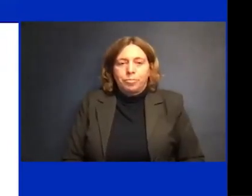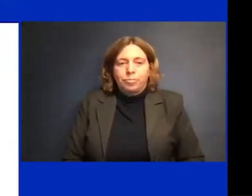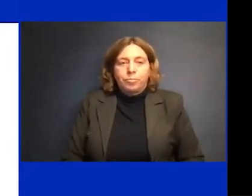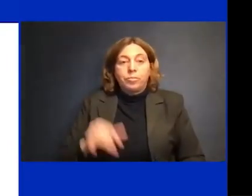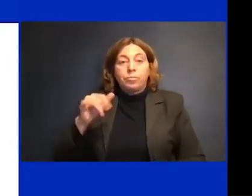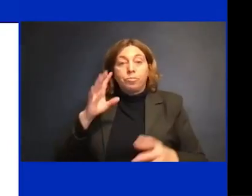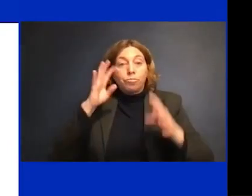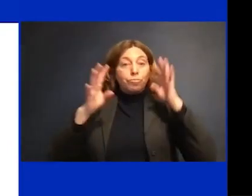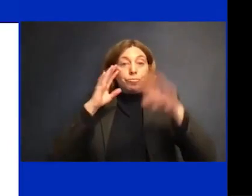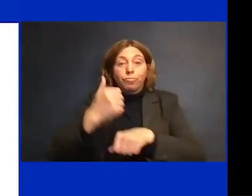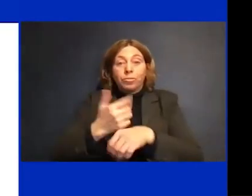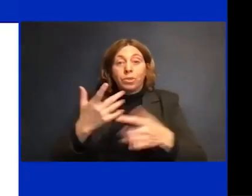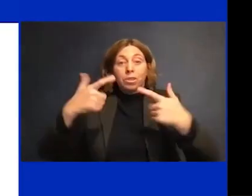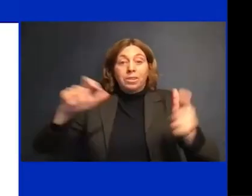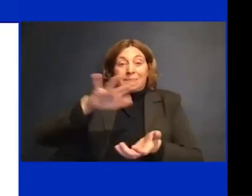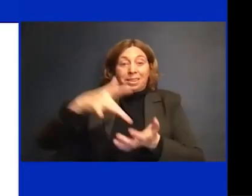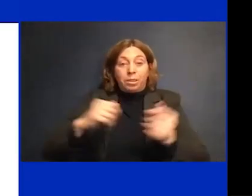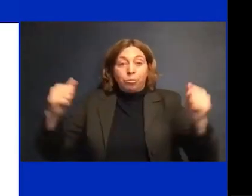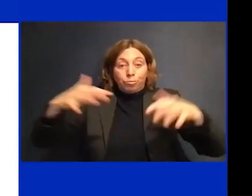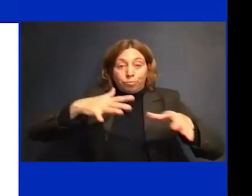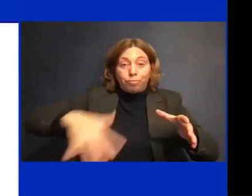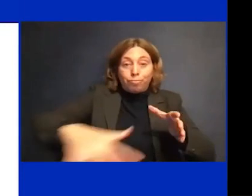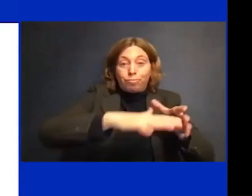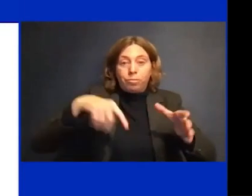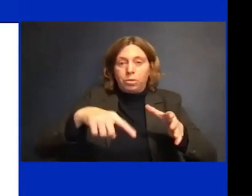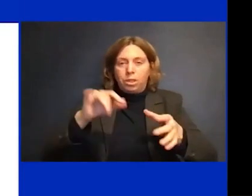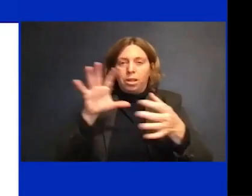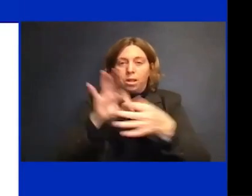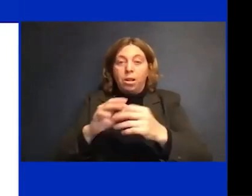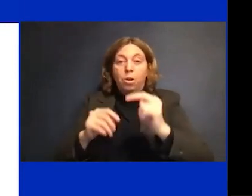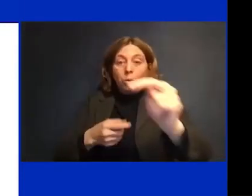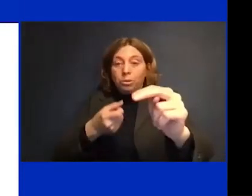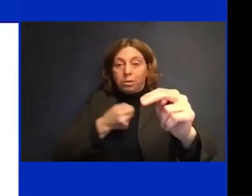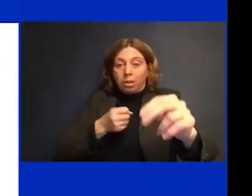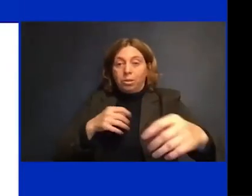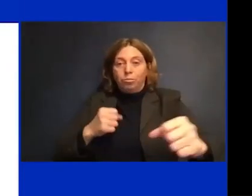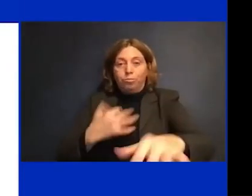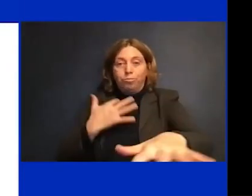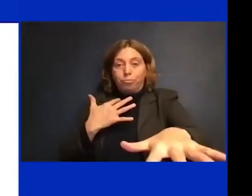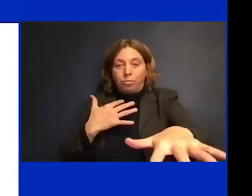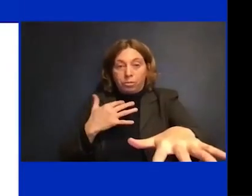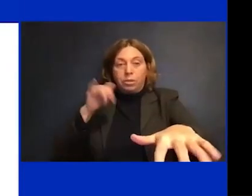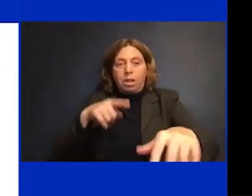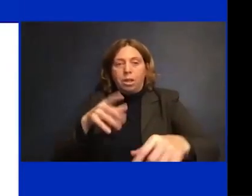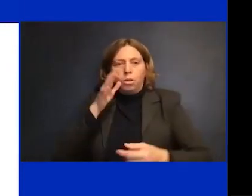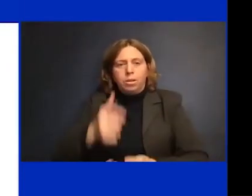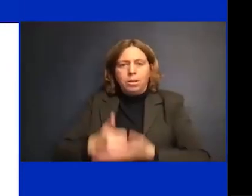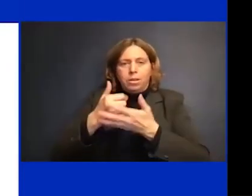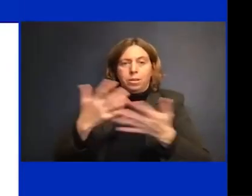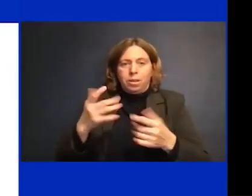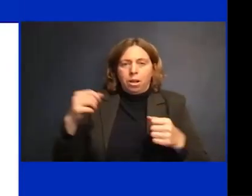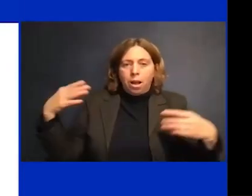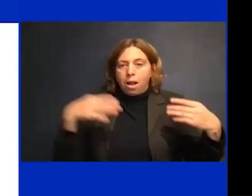The creation of a larger central atrium by linking the north and south wings will enable intuitive wayfinding